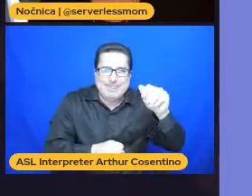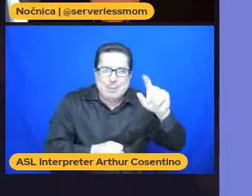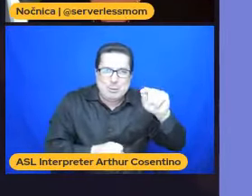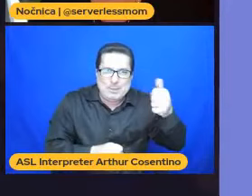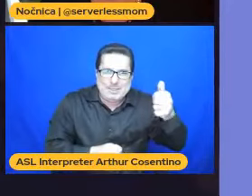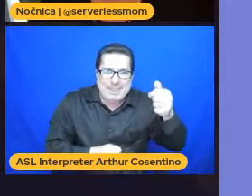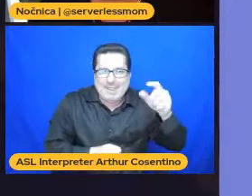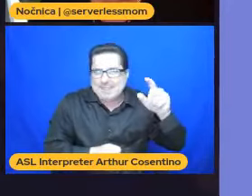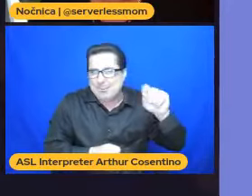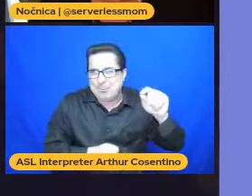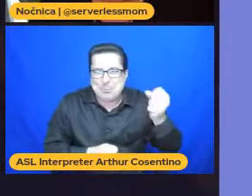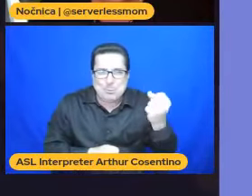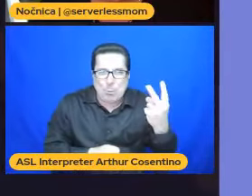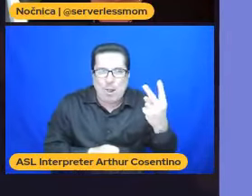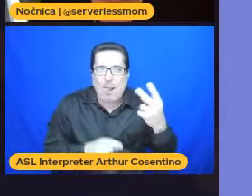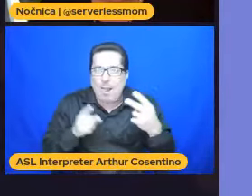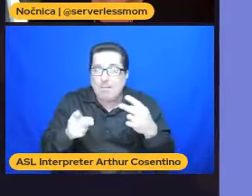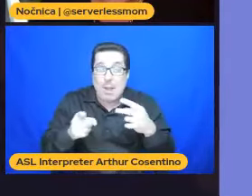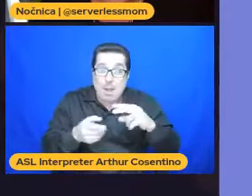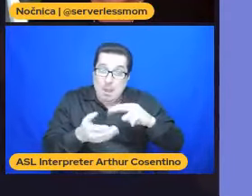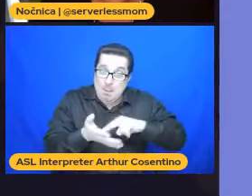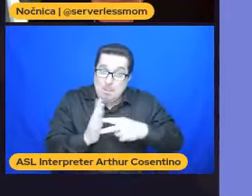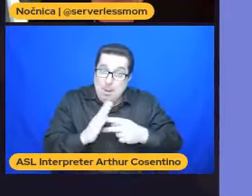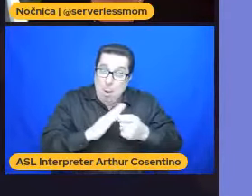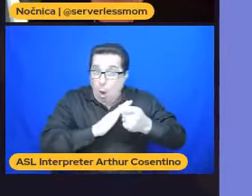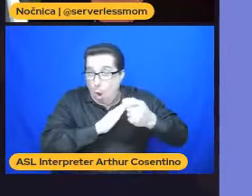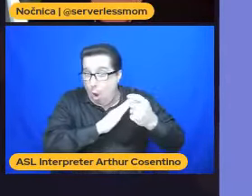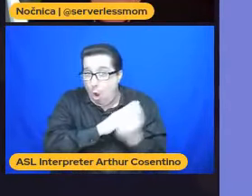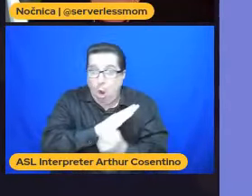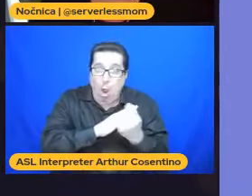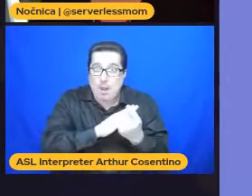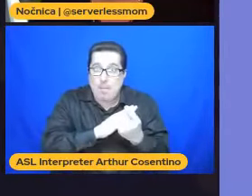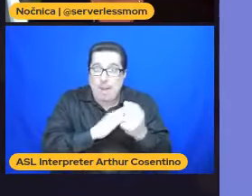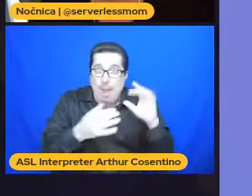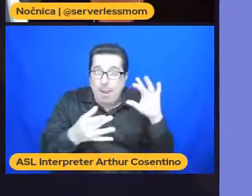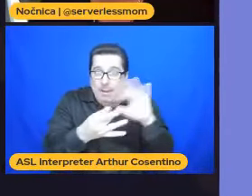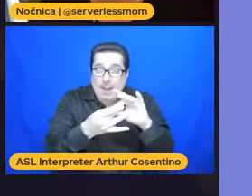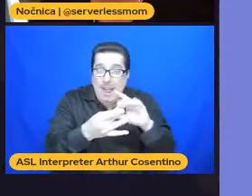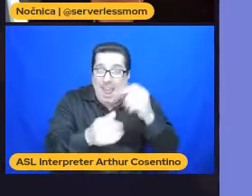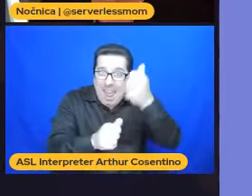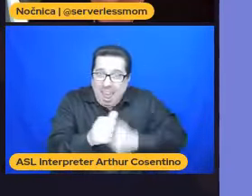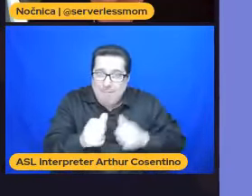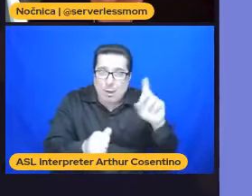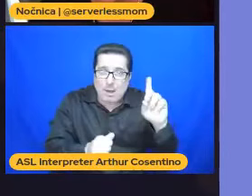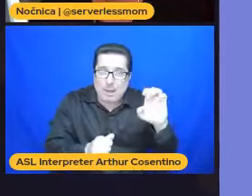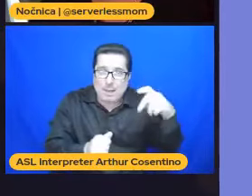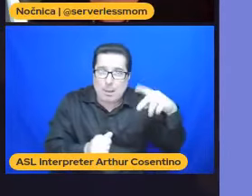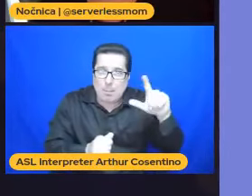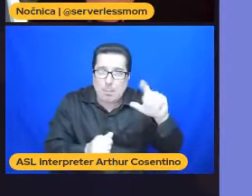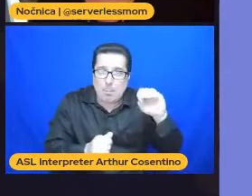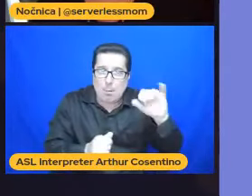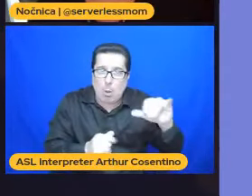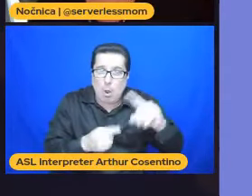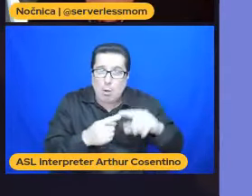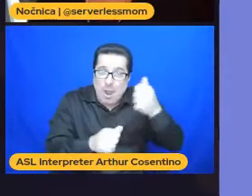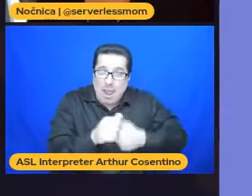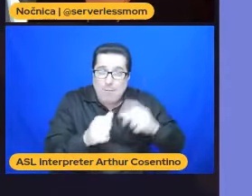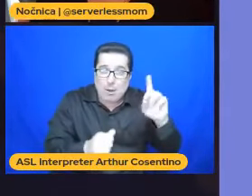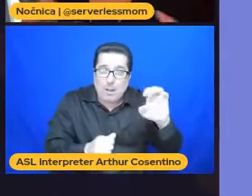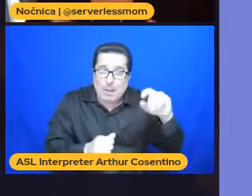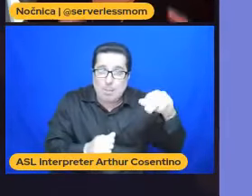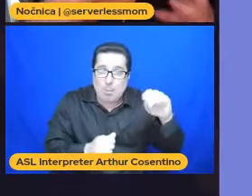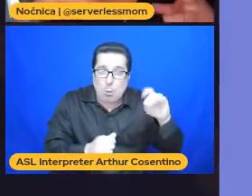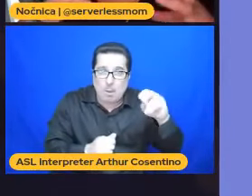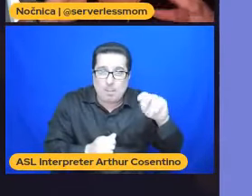ability necessarily to automatically connect, every single deploy to a deployment indicator. And the other piece was